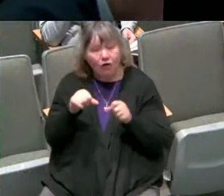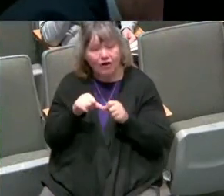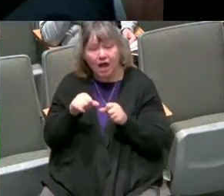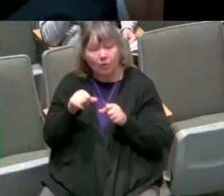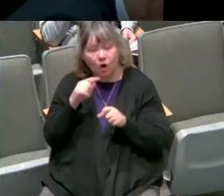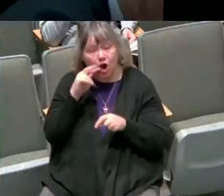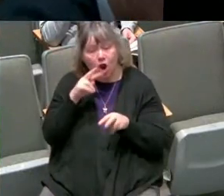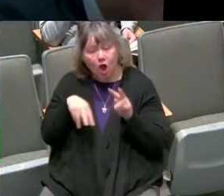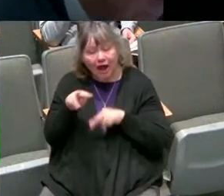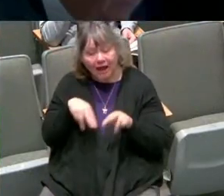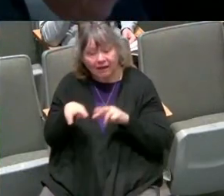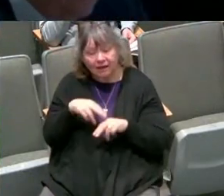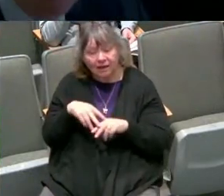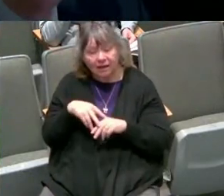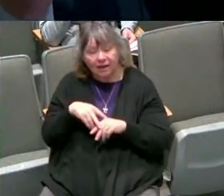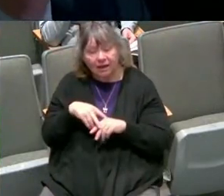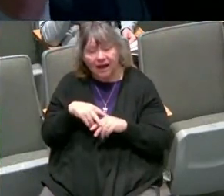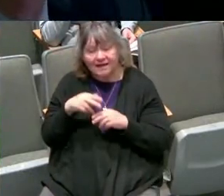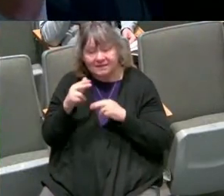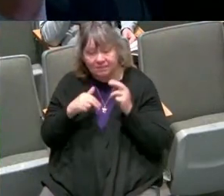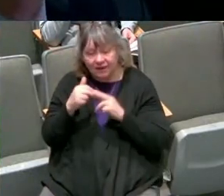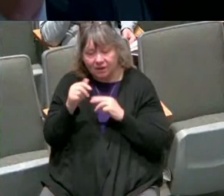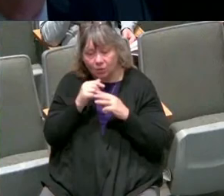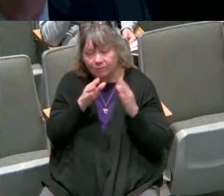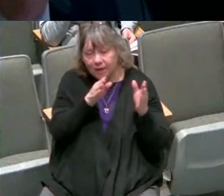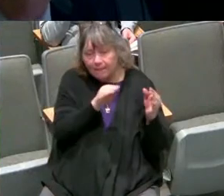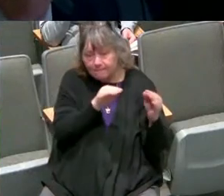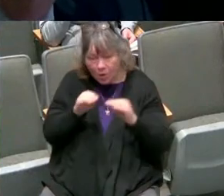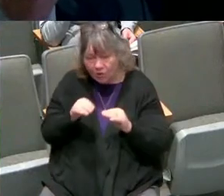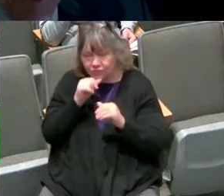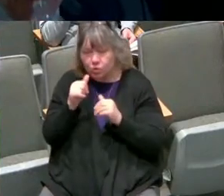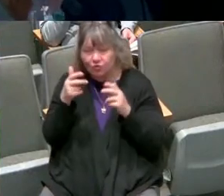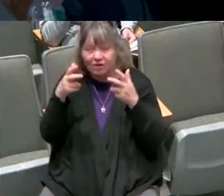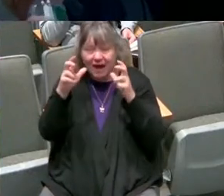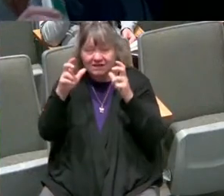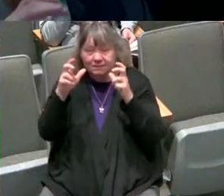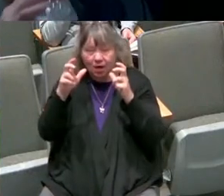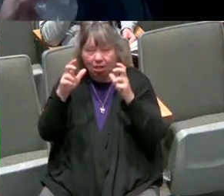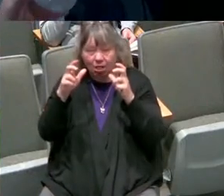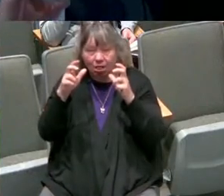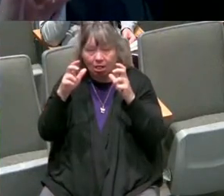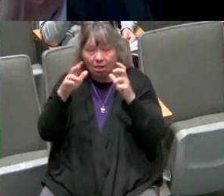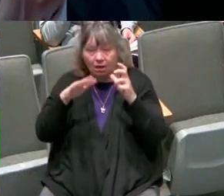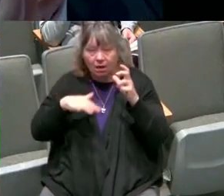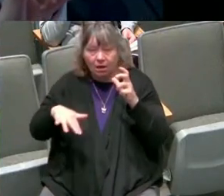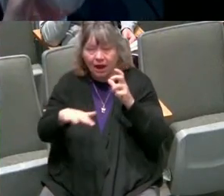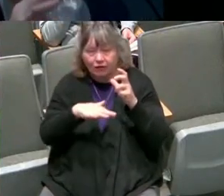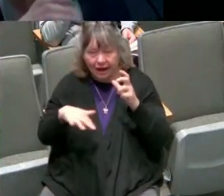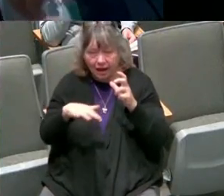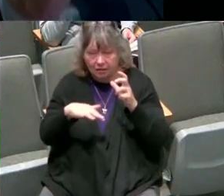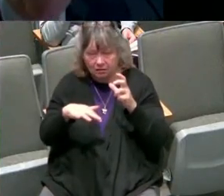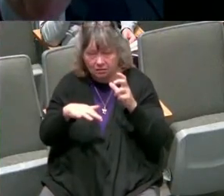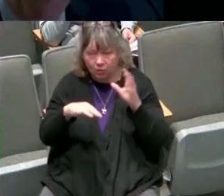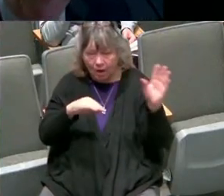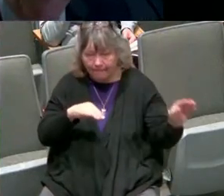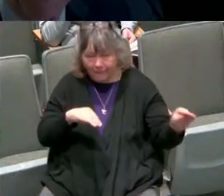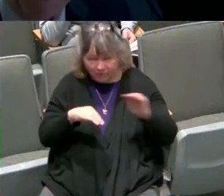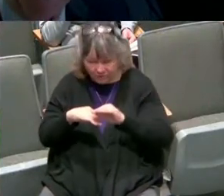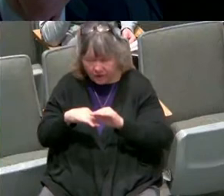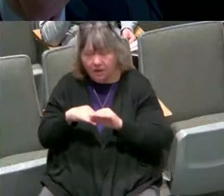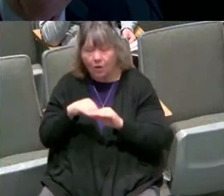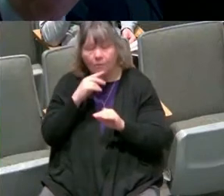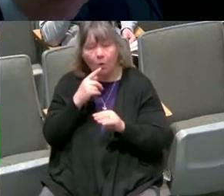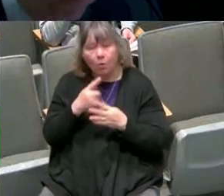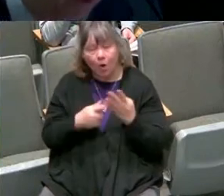is actually bringing the building out to where the basketball courts are the existing courts um what we're looking at